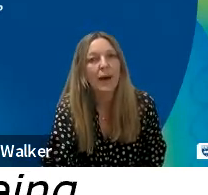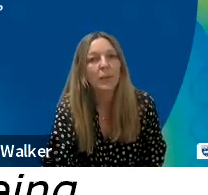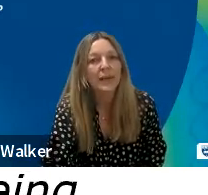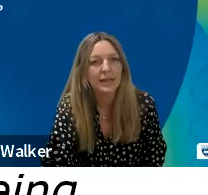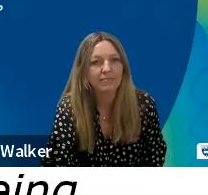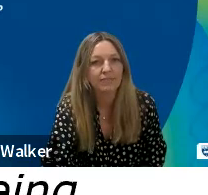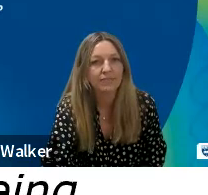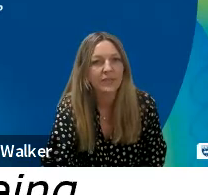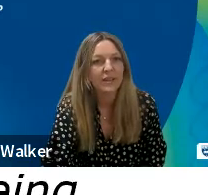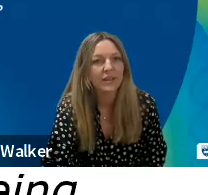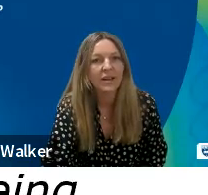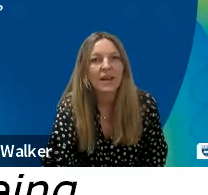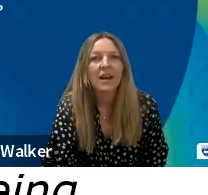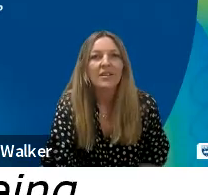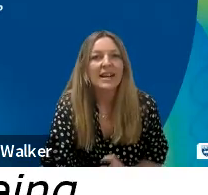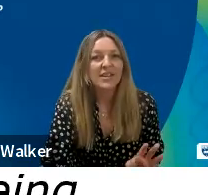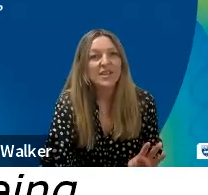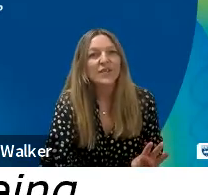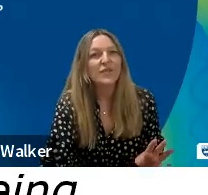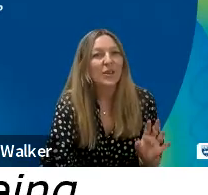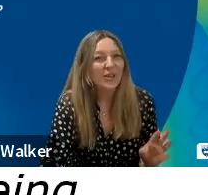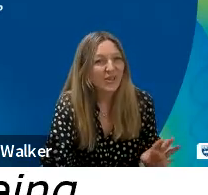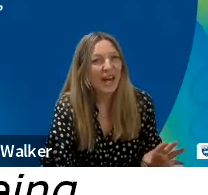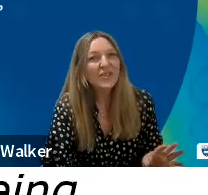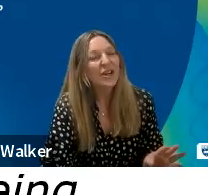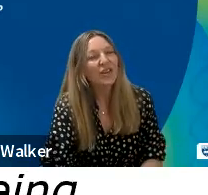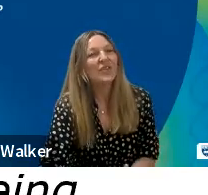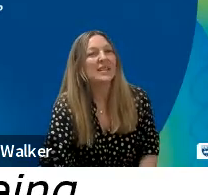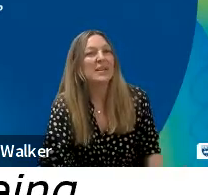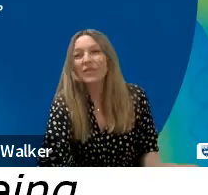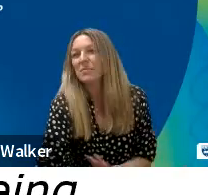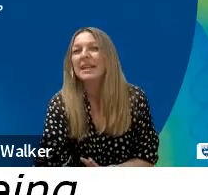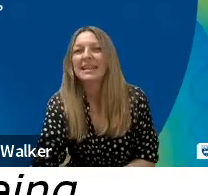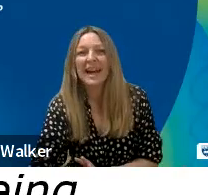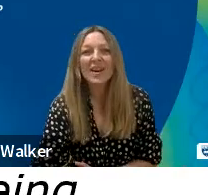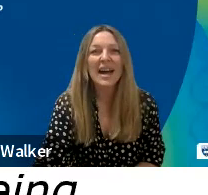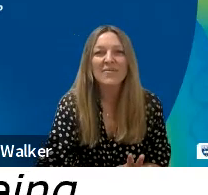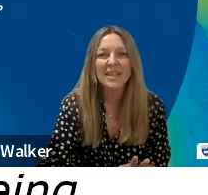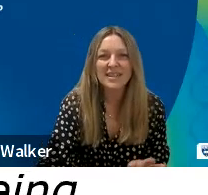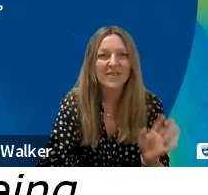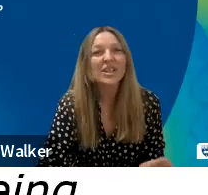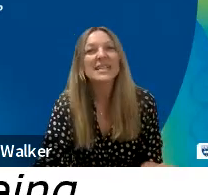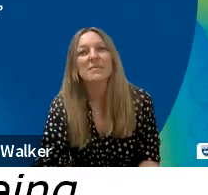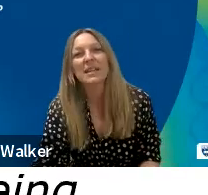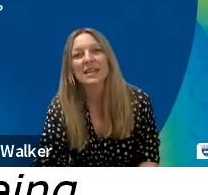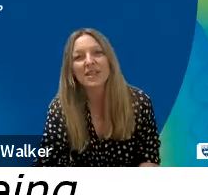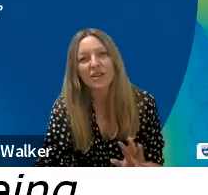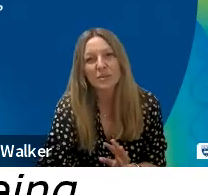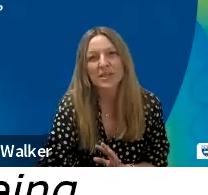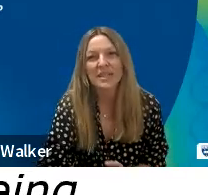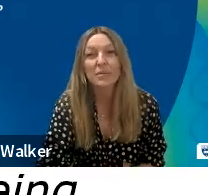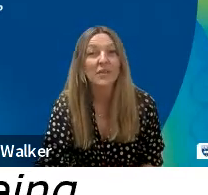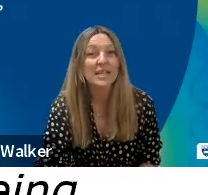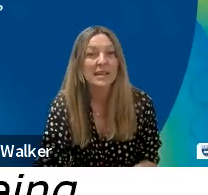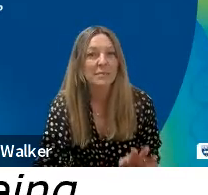mental well-being. Right, so this first graph should hopefully be familiar now. This is very similar to